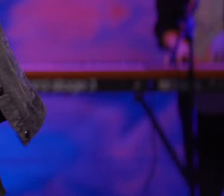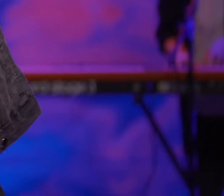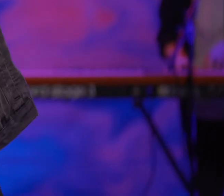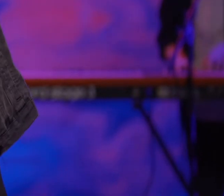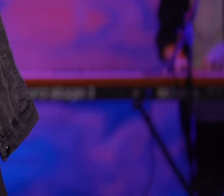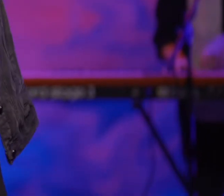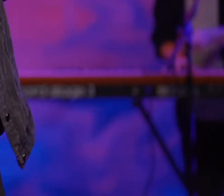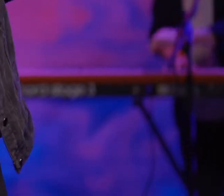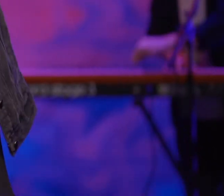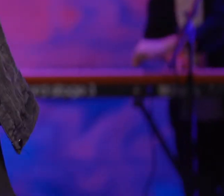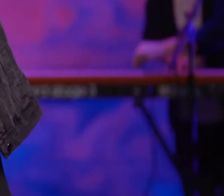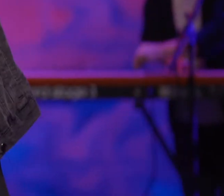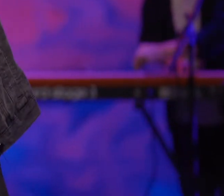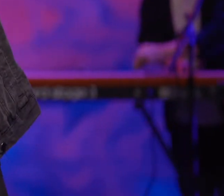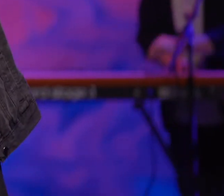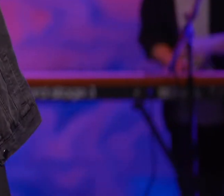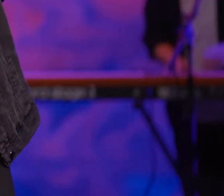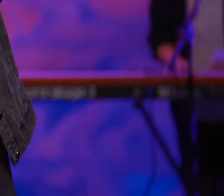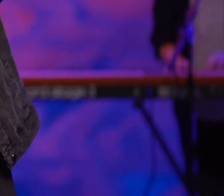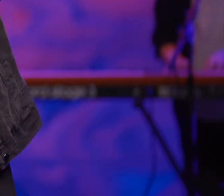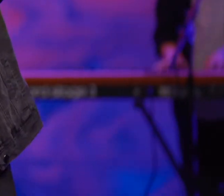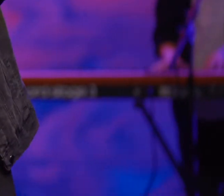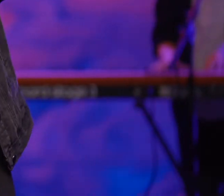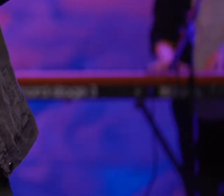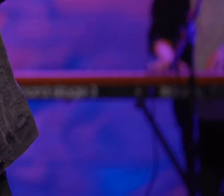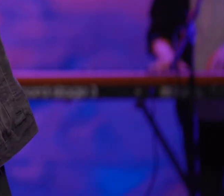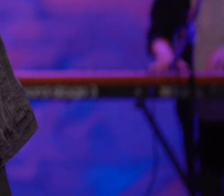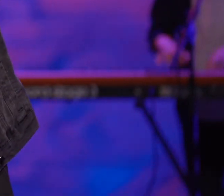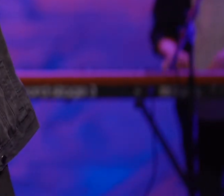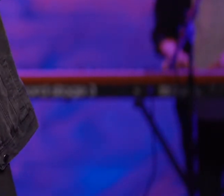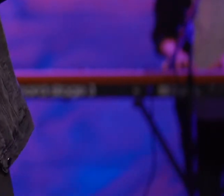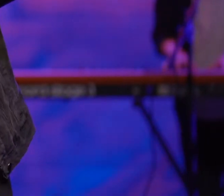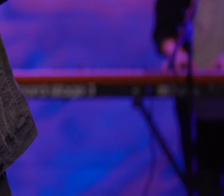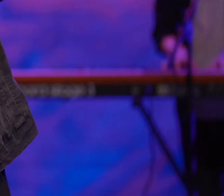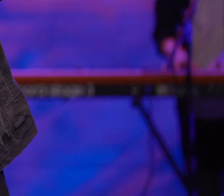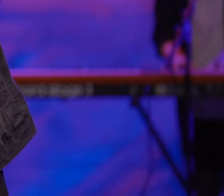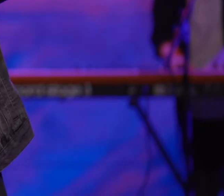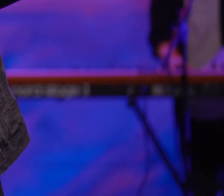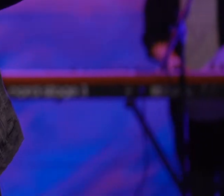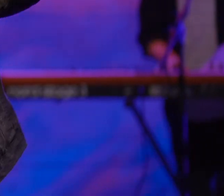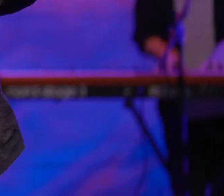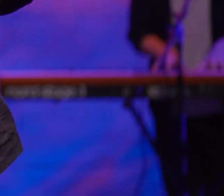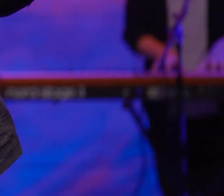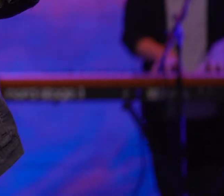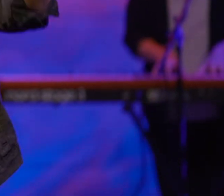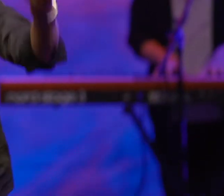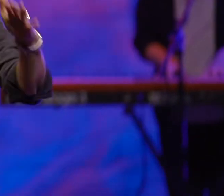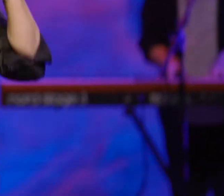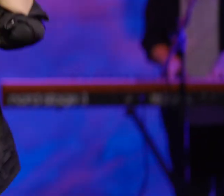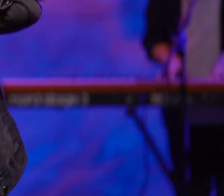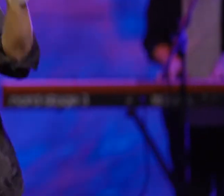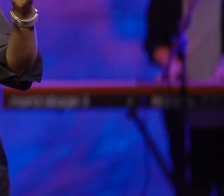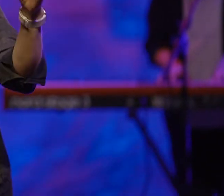reach out to him? Reach out to him in confidence. He's the God who is faithful, who never lets us go, never lets us